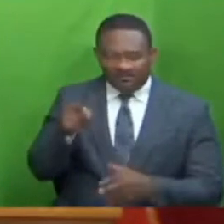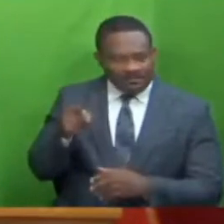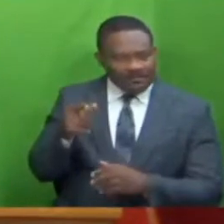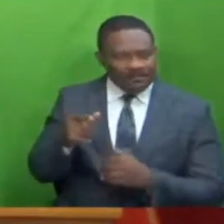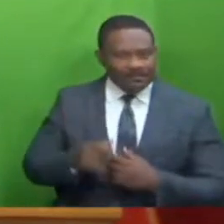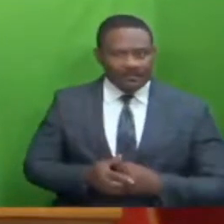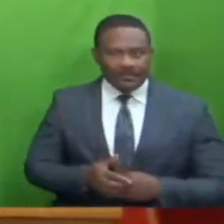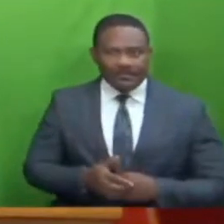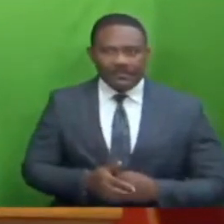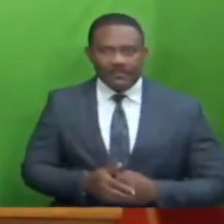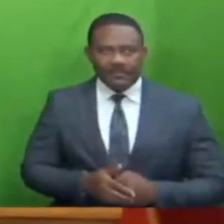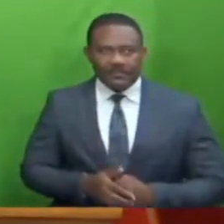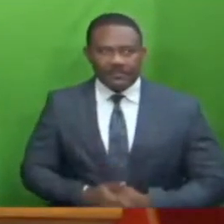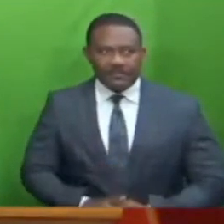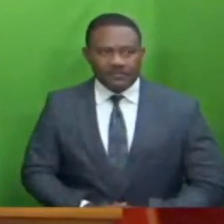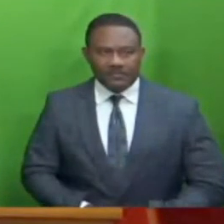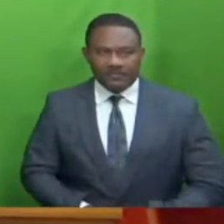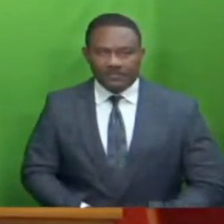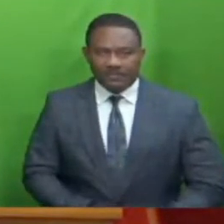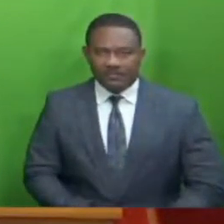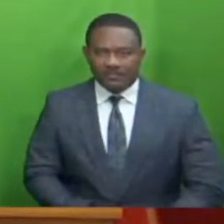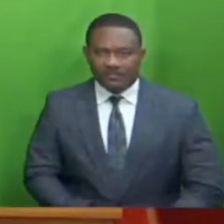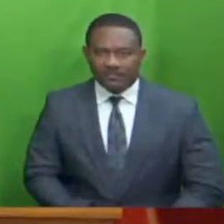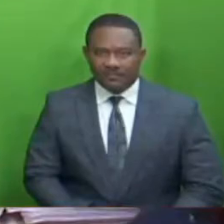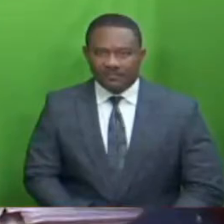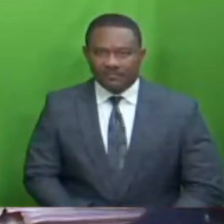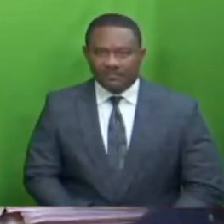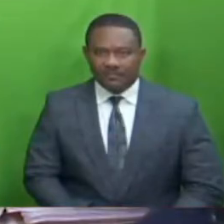billion, 2.7% of GDP.